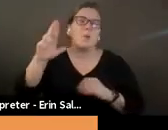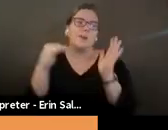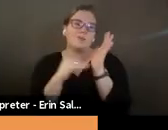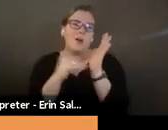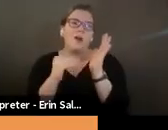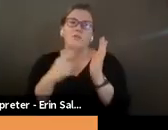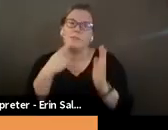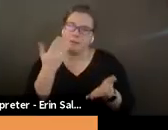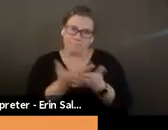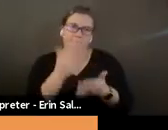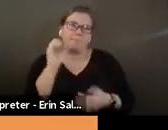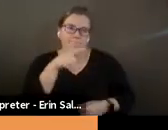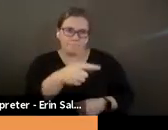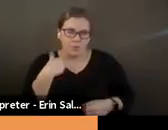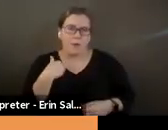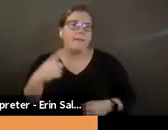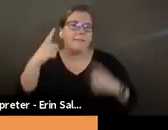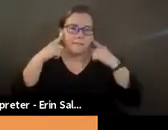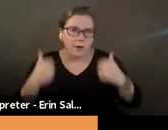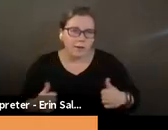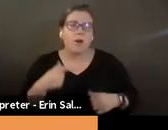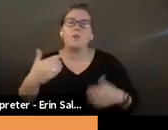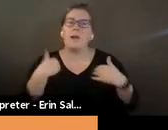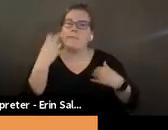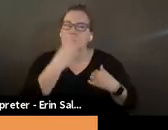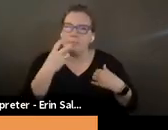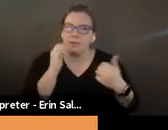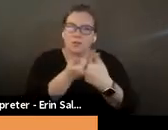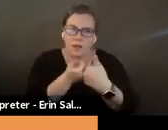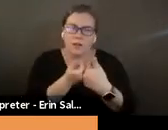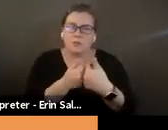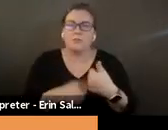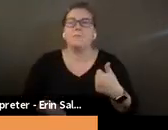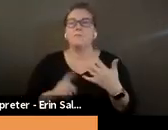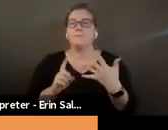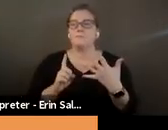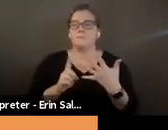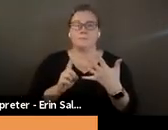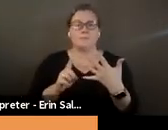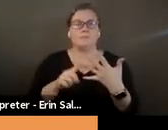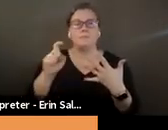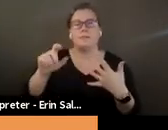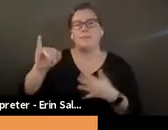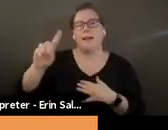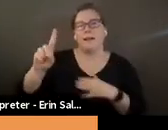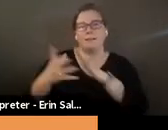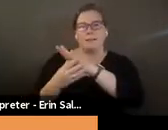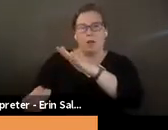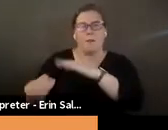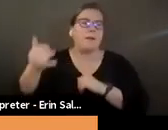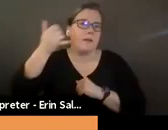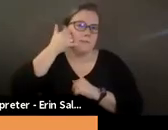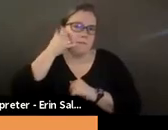or speech challenge. And then you also need to have a copy of your ID or phone bill that you would send in to